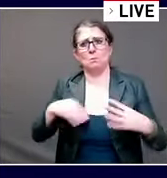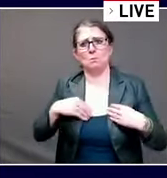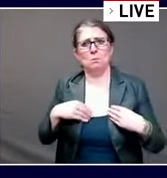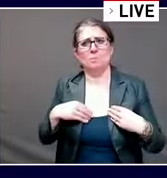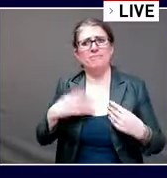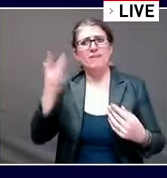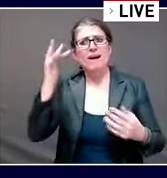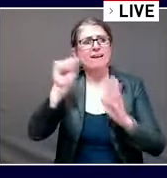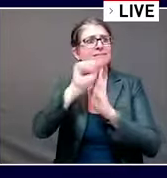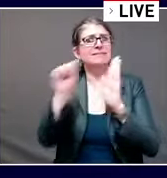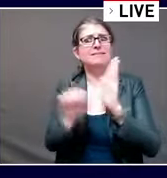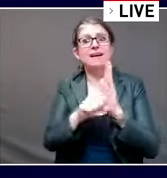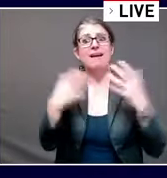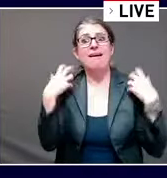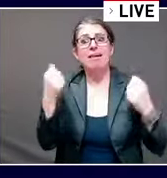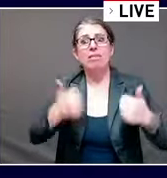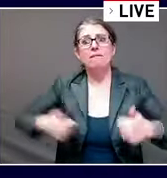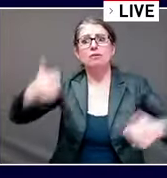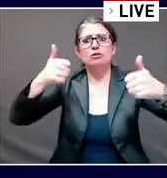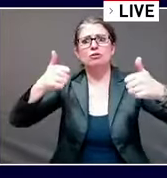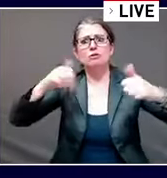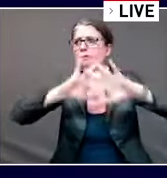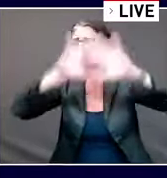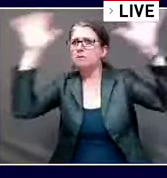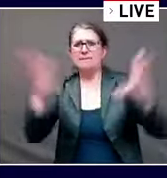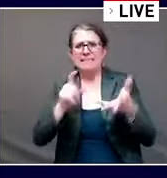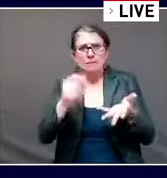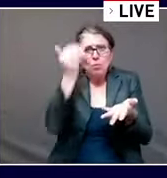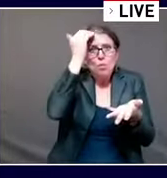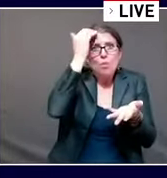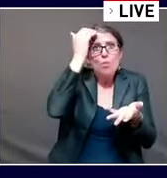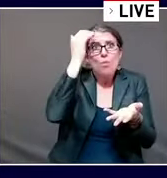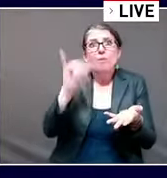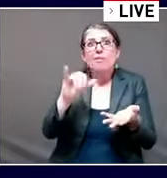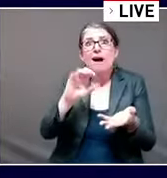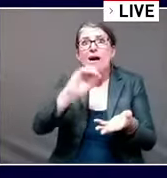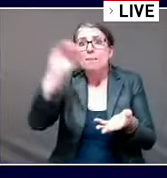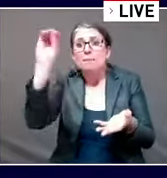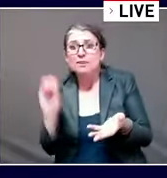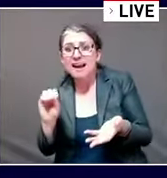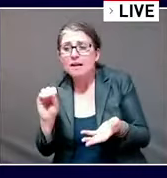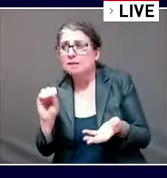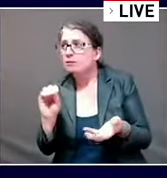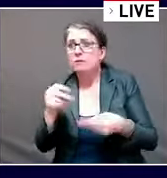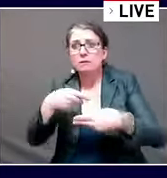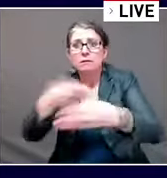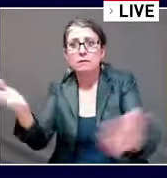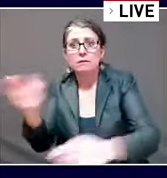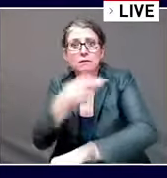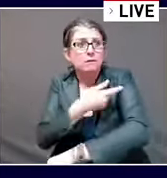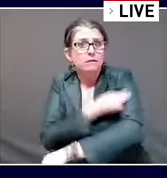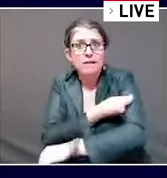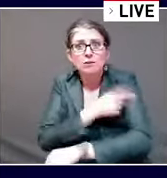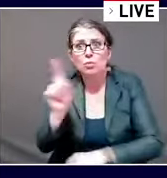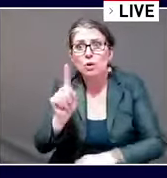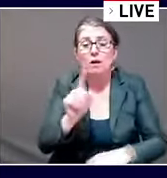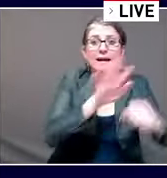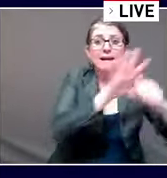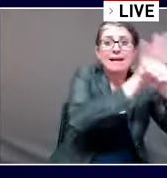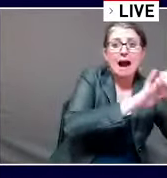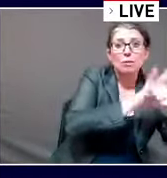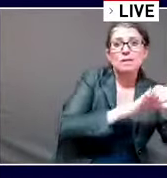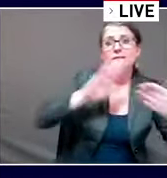vaccine rates are on a county by county, town by town basis, so we know where we need to increase efforts, so on and so forth.